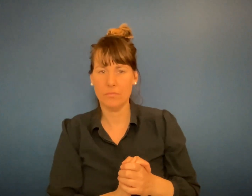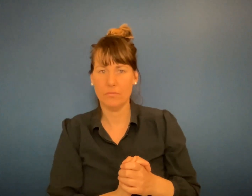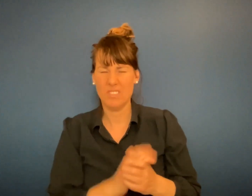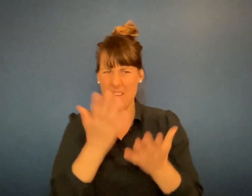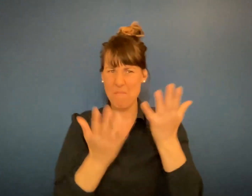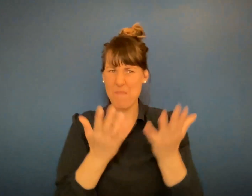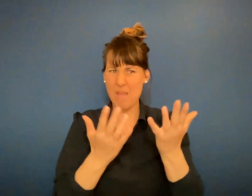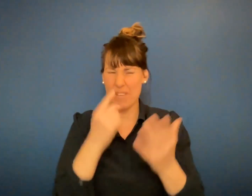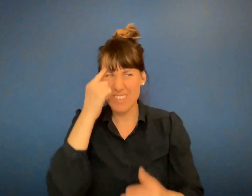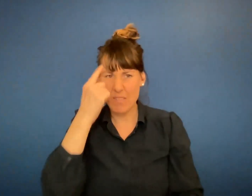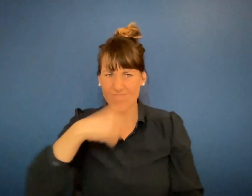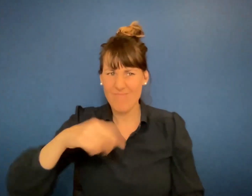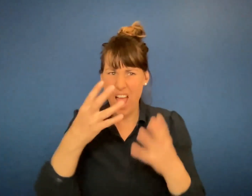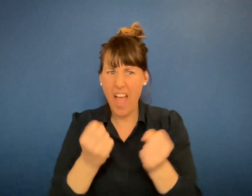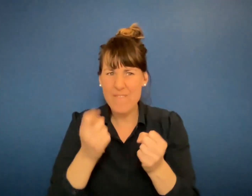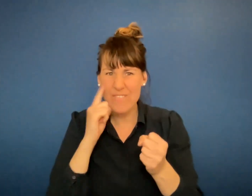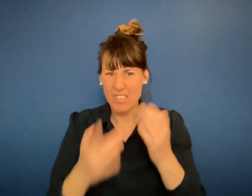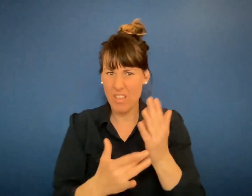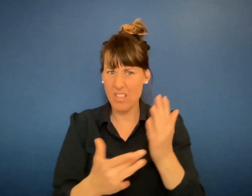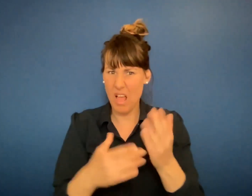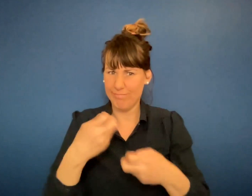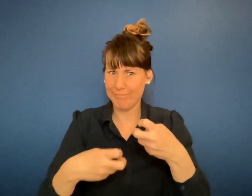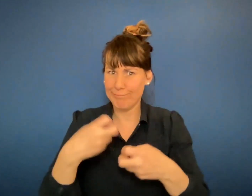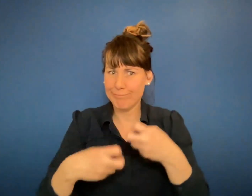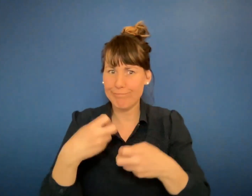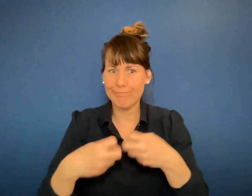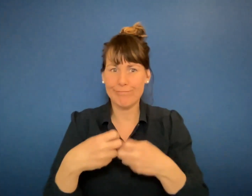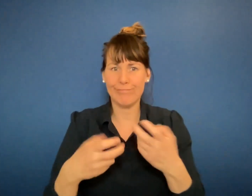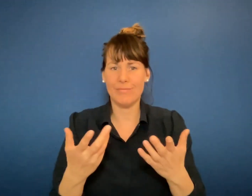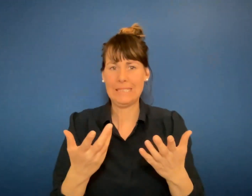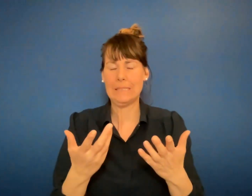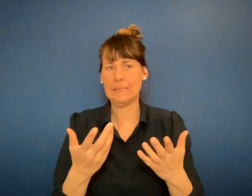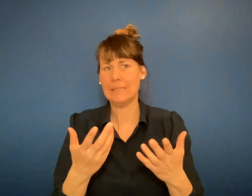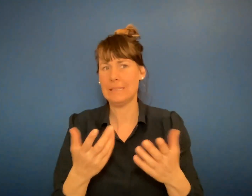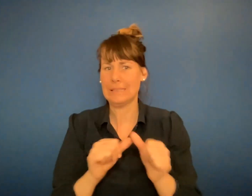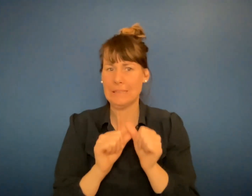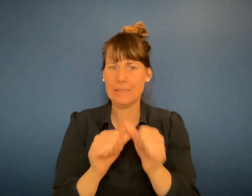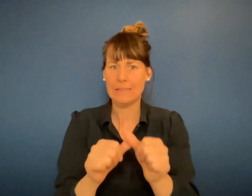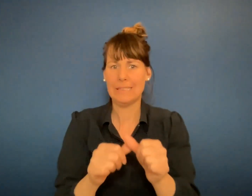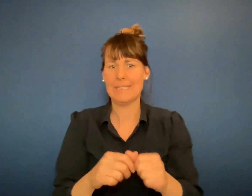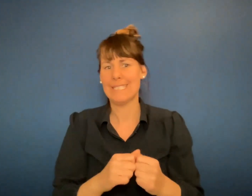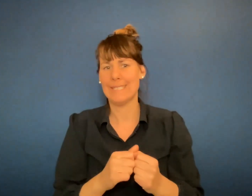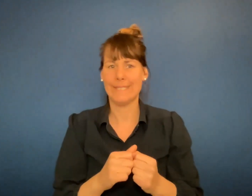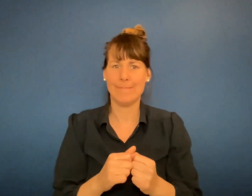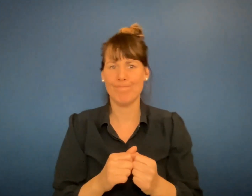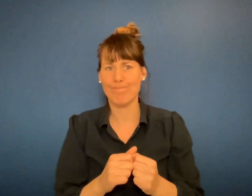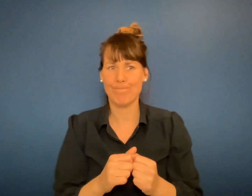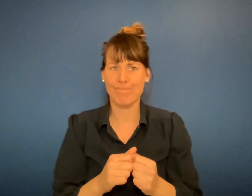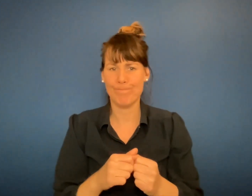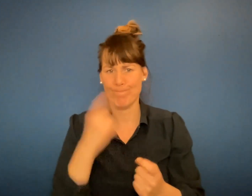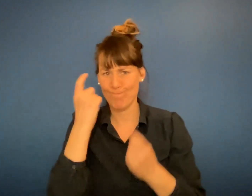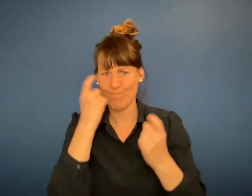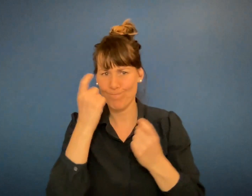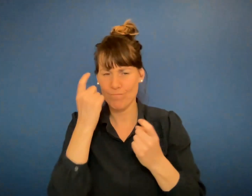and continue with our other panelists. We will have a chance to